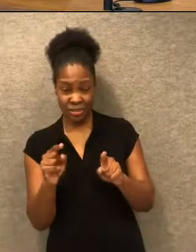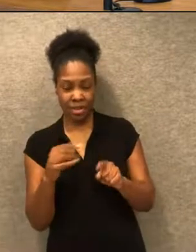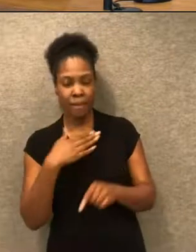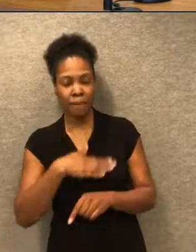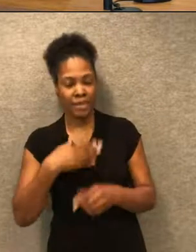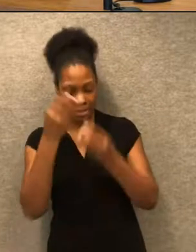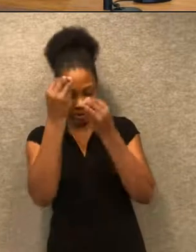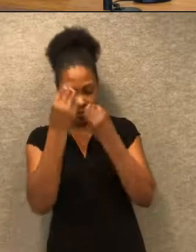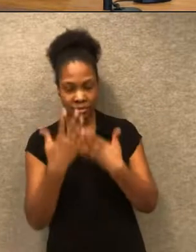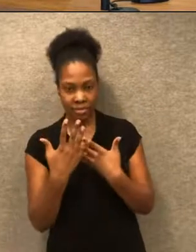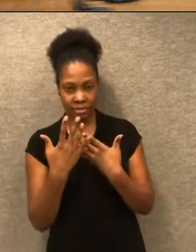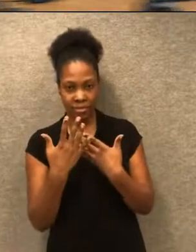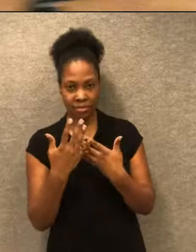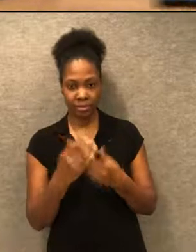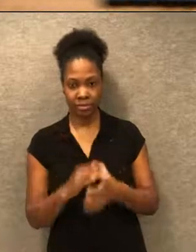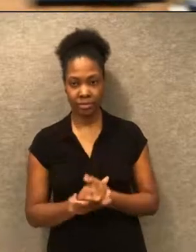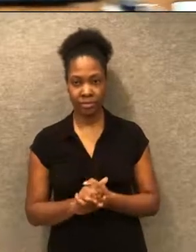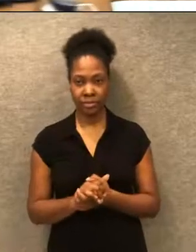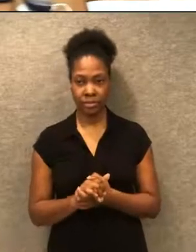and we'll follow up.